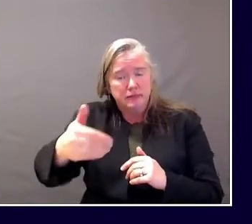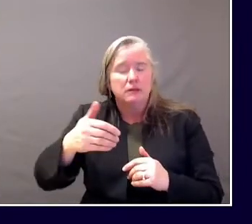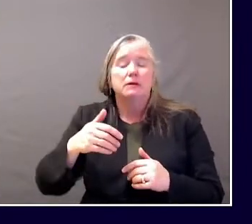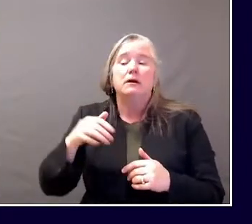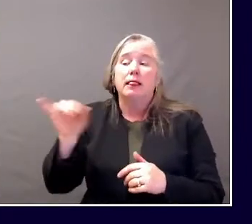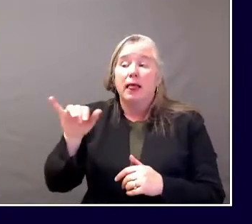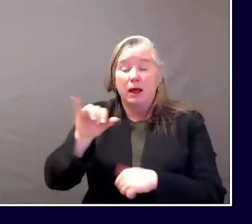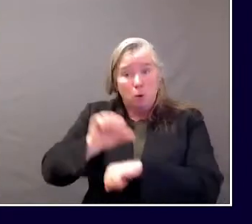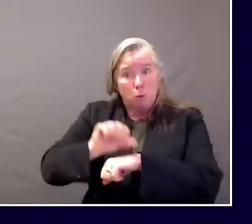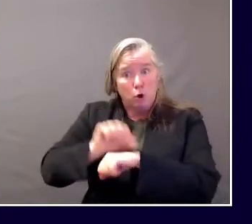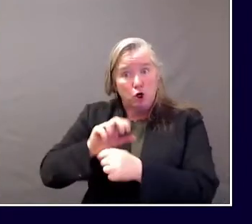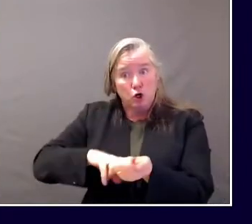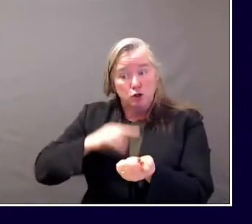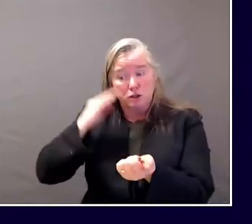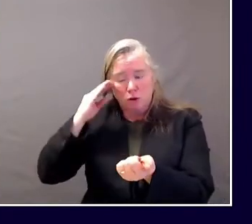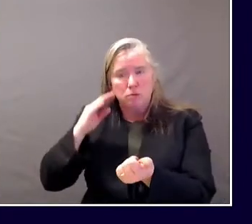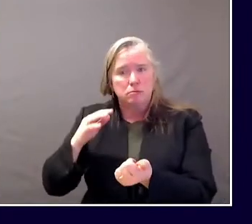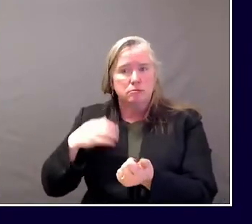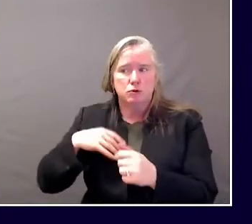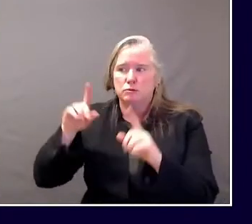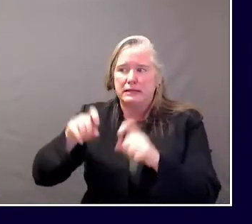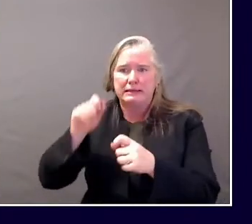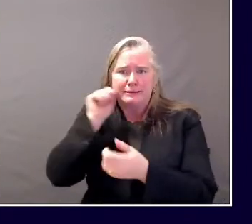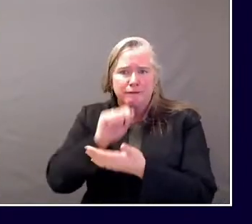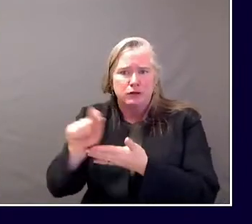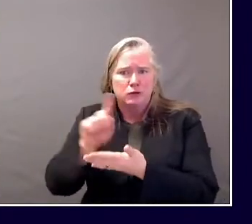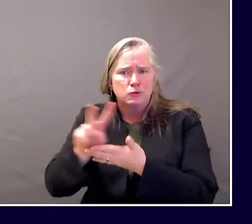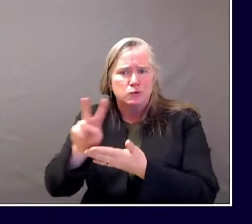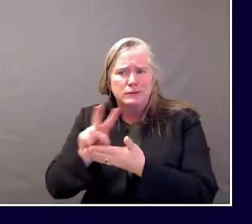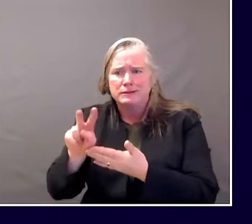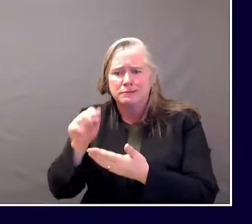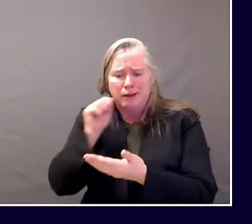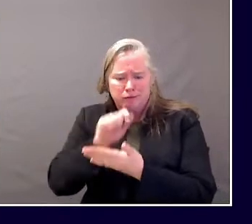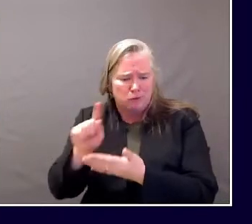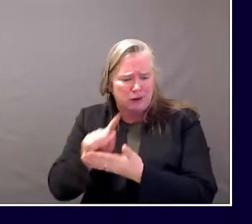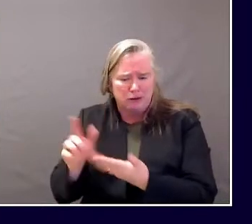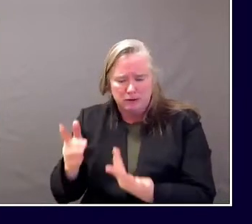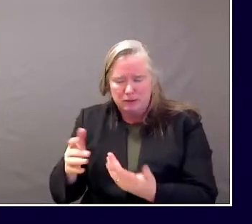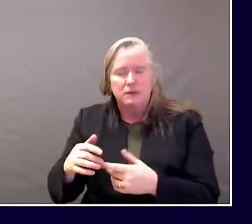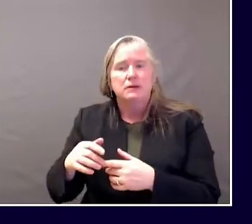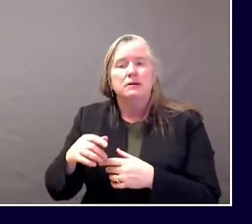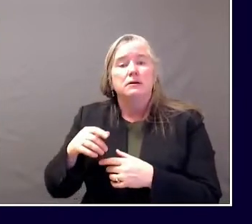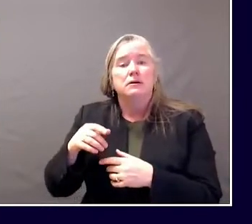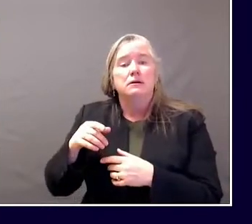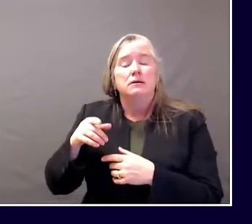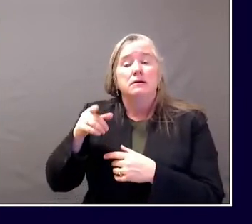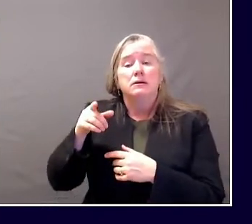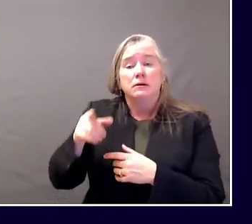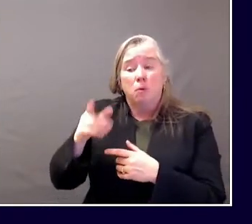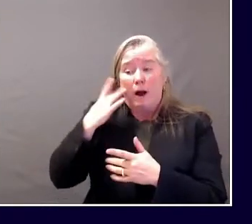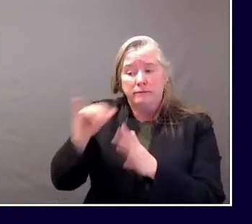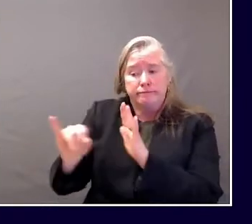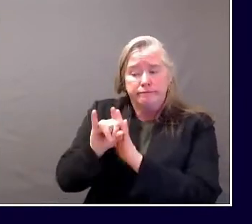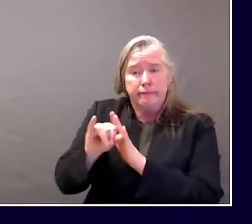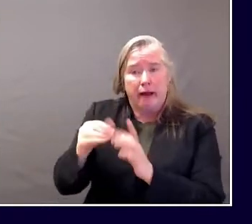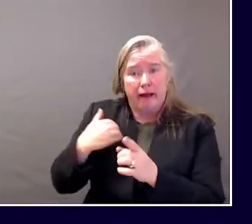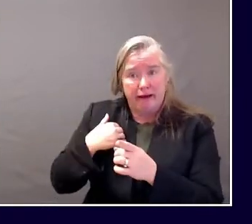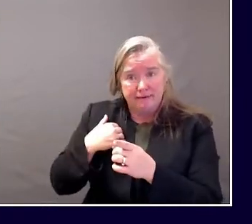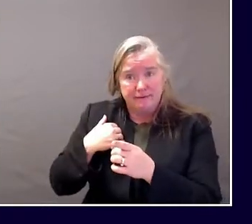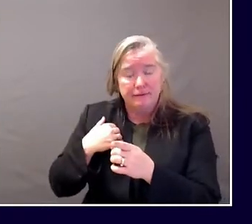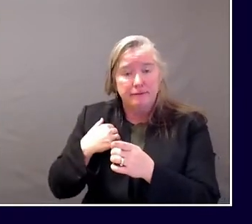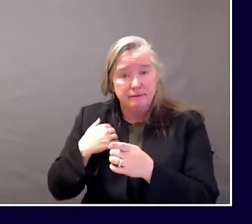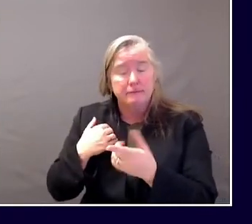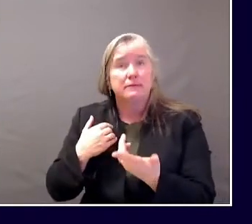tested multiple times so that you, if you get positive, can be taken out of the facility and staying home so you don't